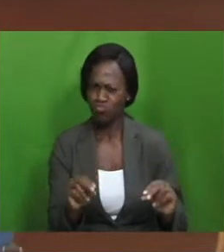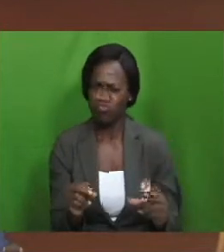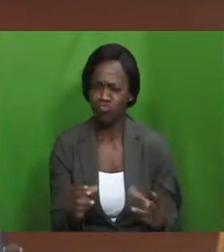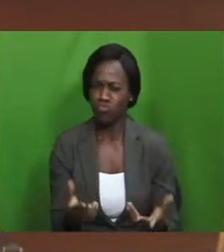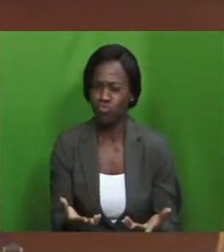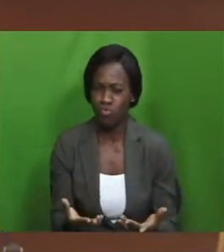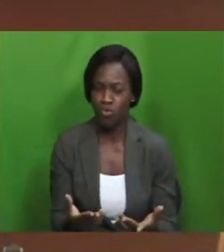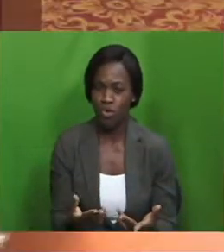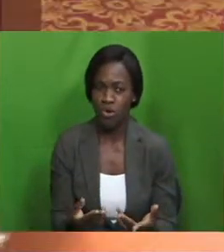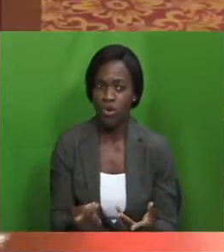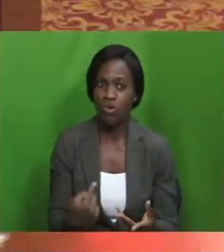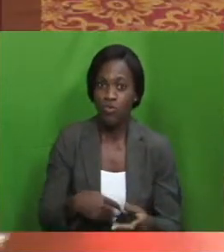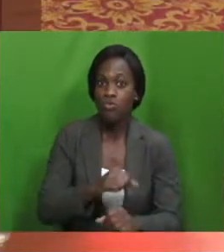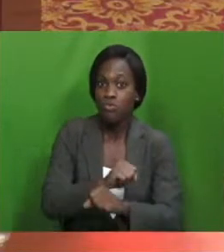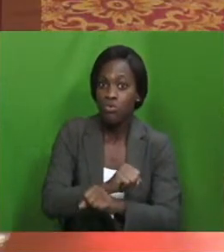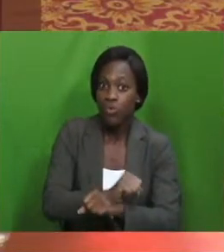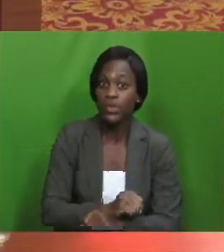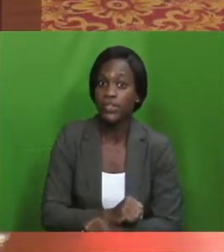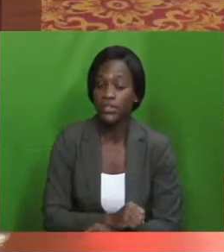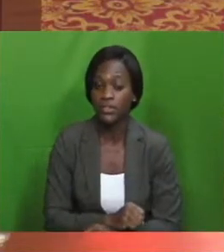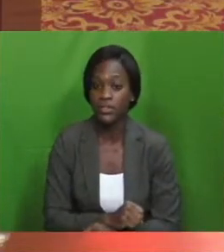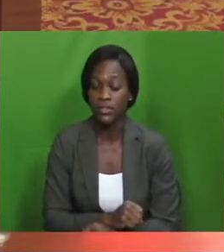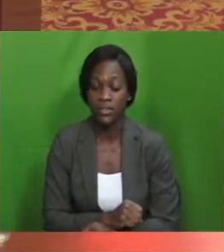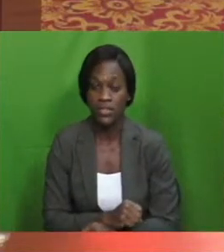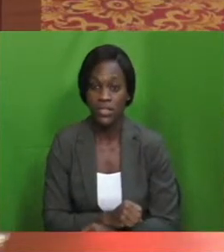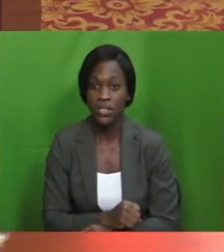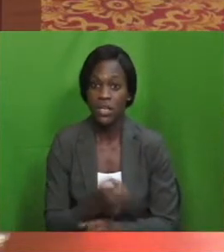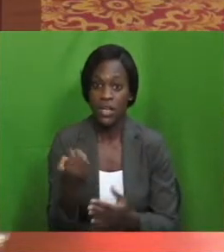repositioned. The economy is repositioned